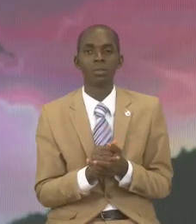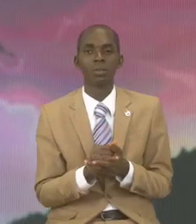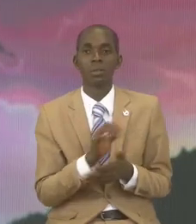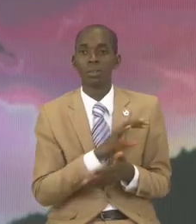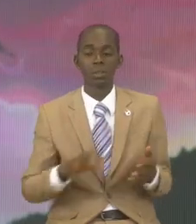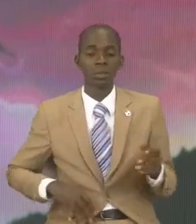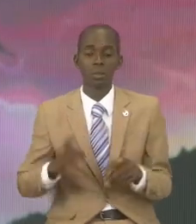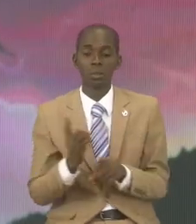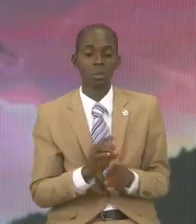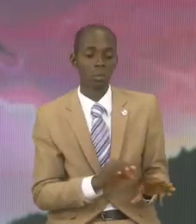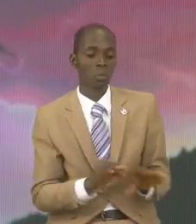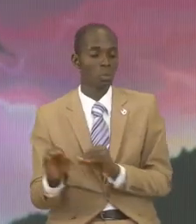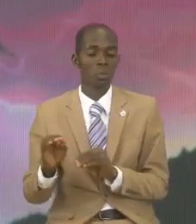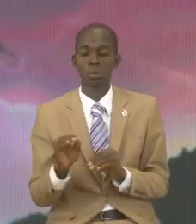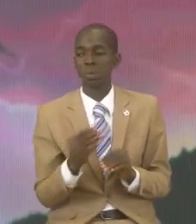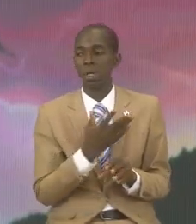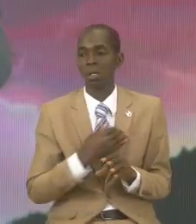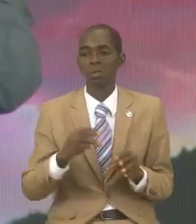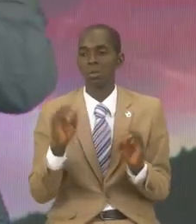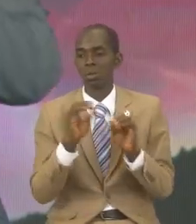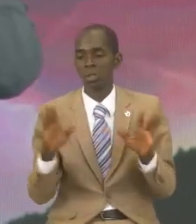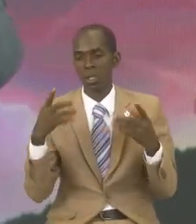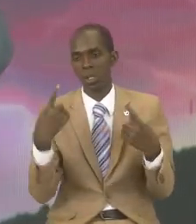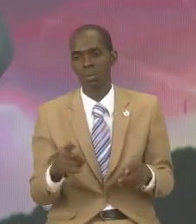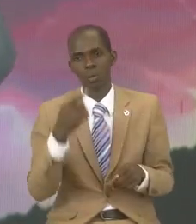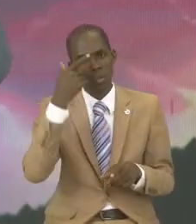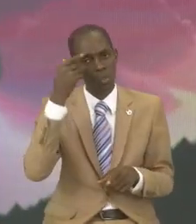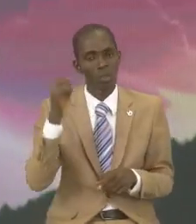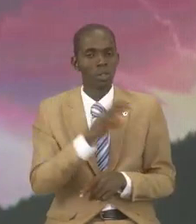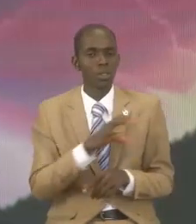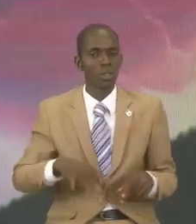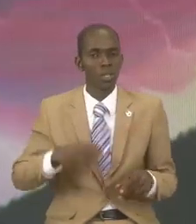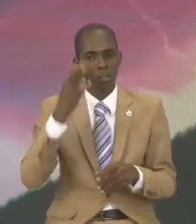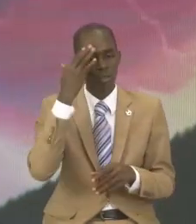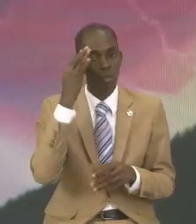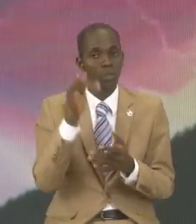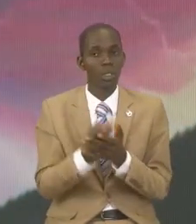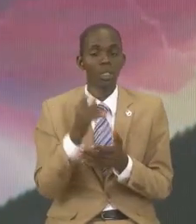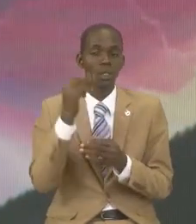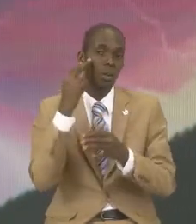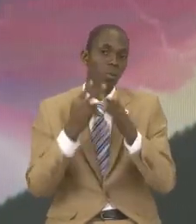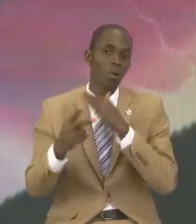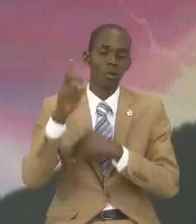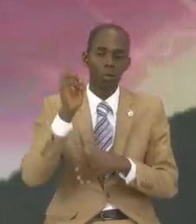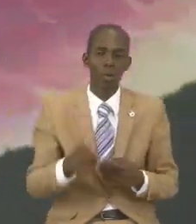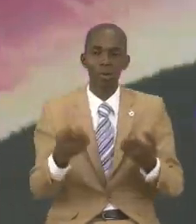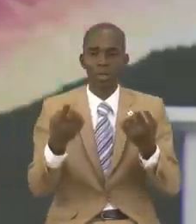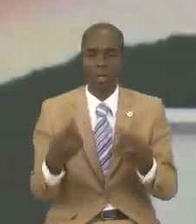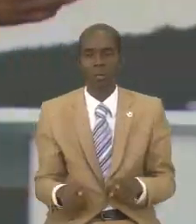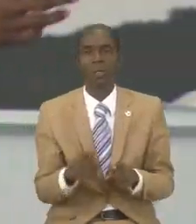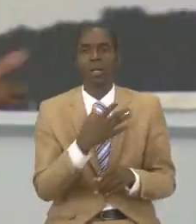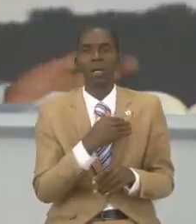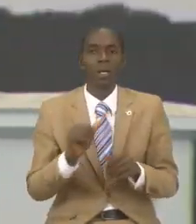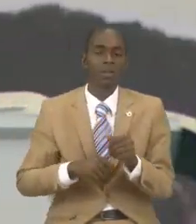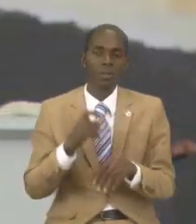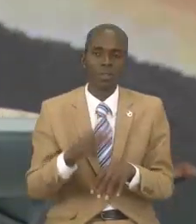was no harm, because he knew that the prophecy must be fulfilled. And any time they said, are you